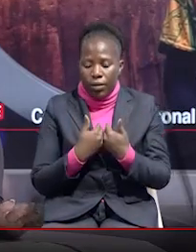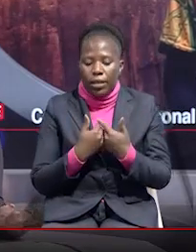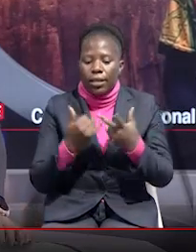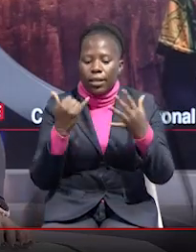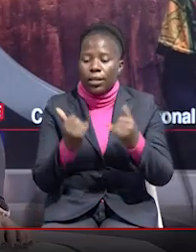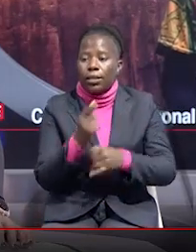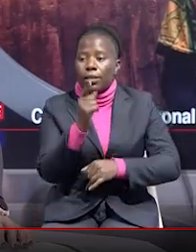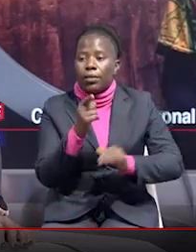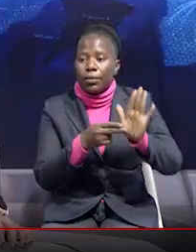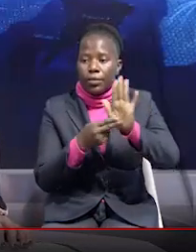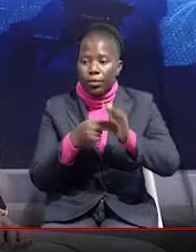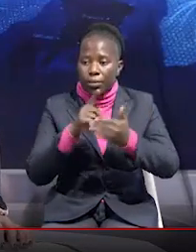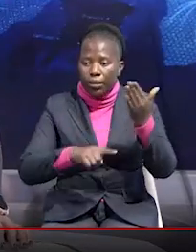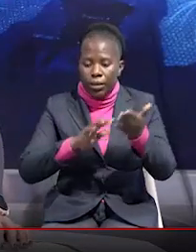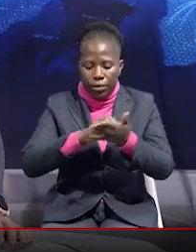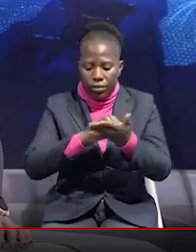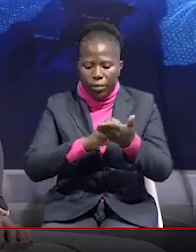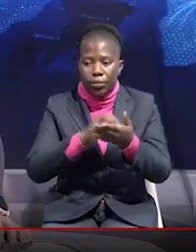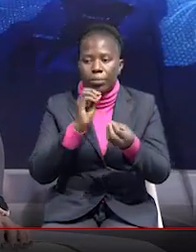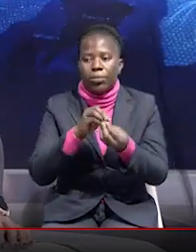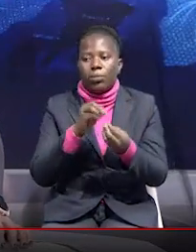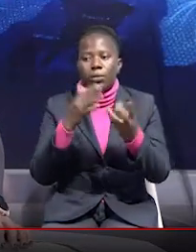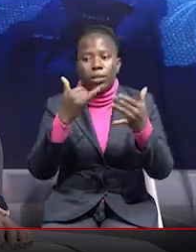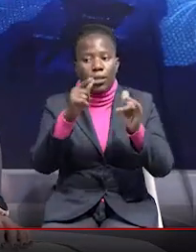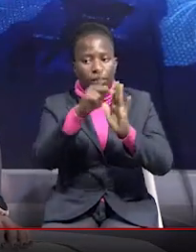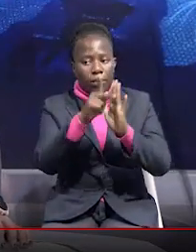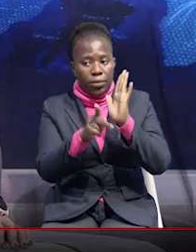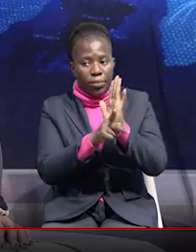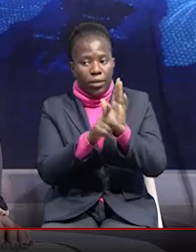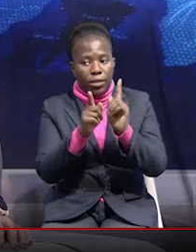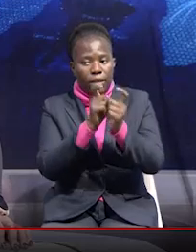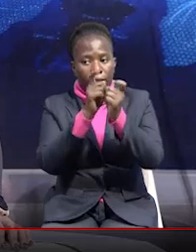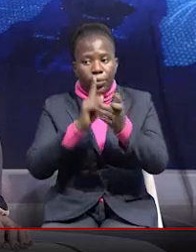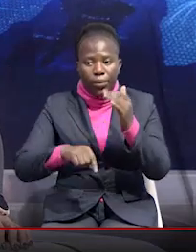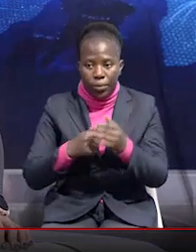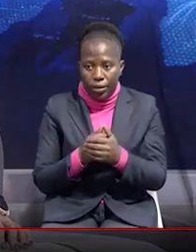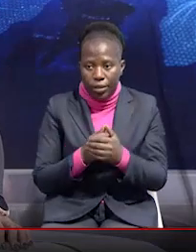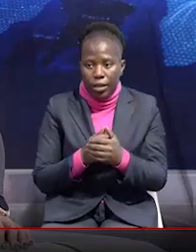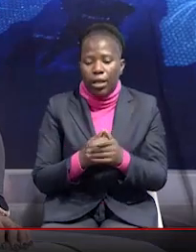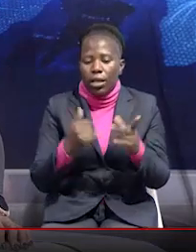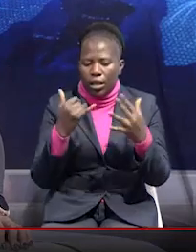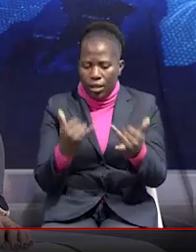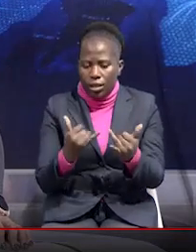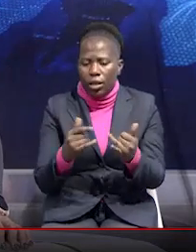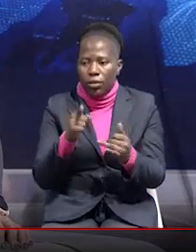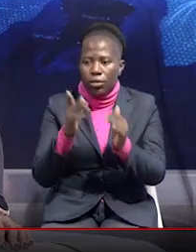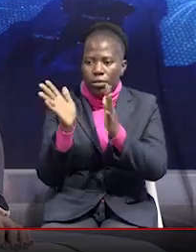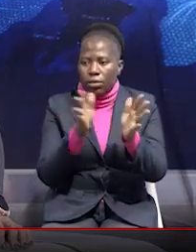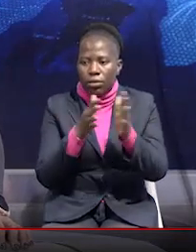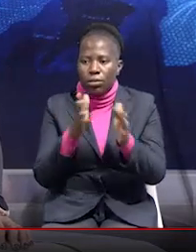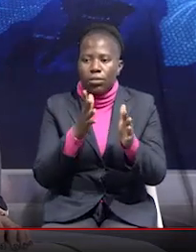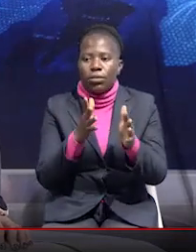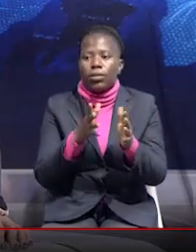a structural weakness in growth model. The policy challenge, therefore, is how to deliberately convert this seasonal